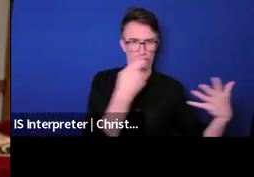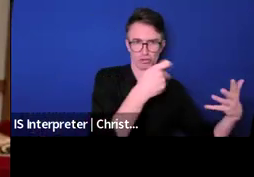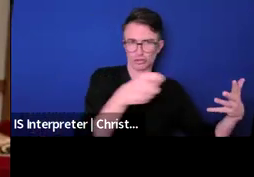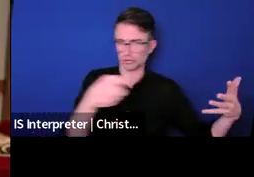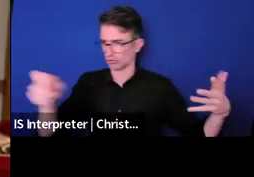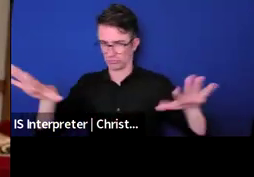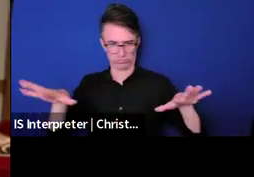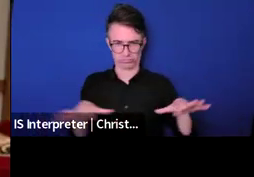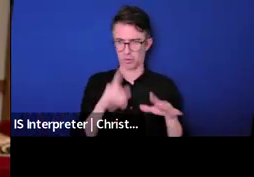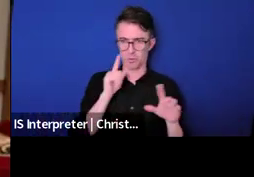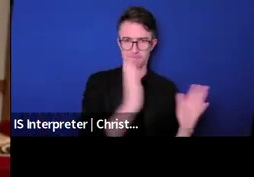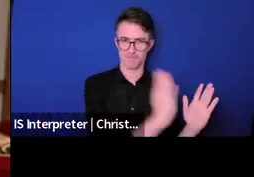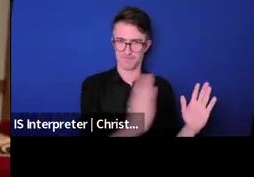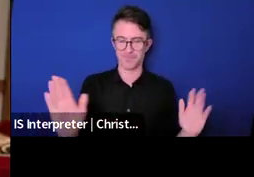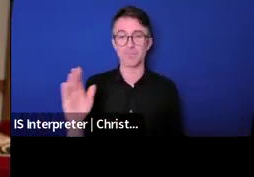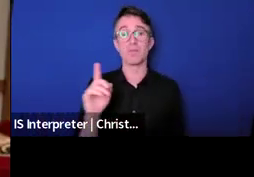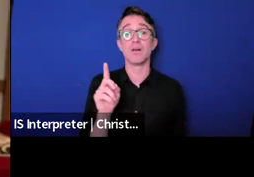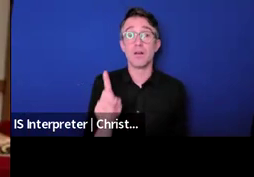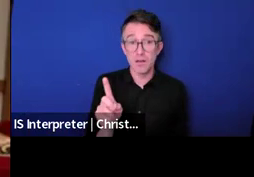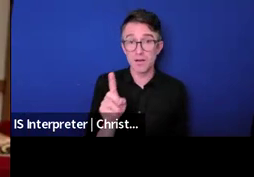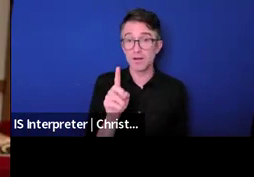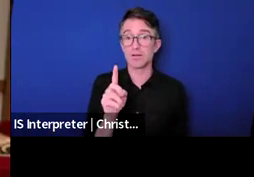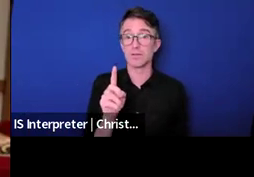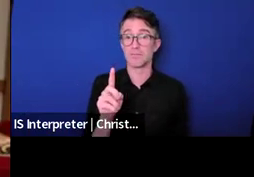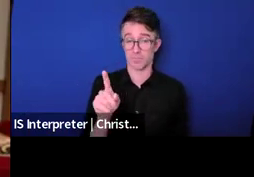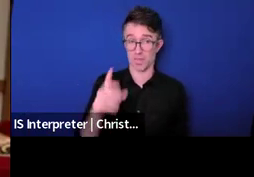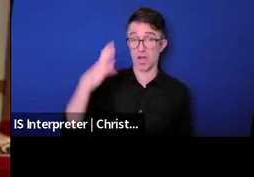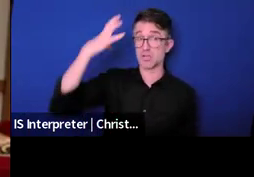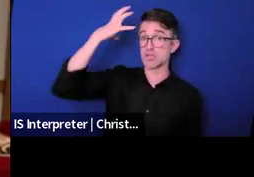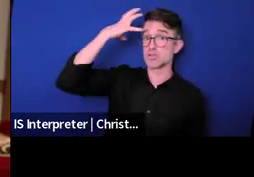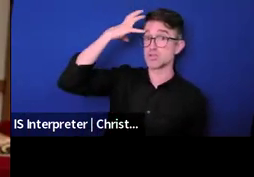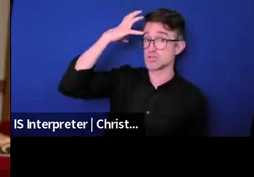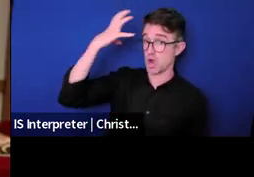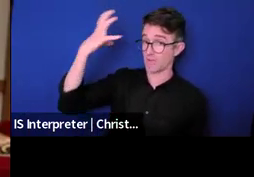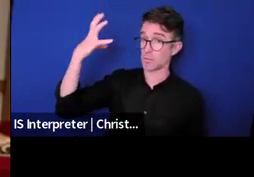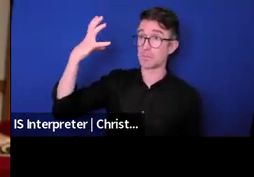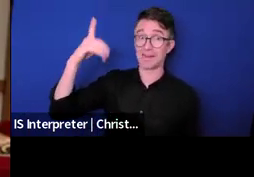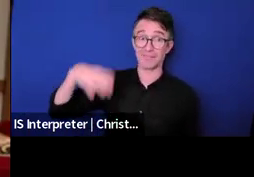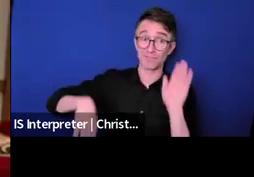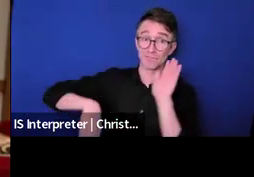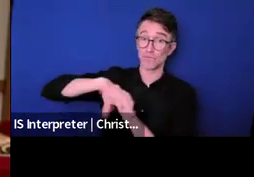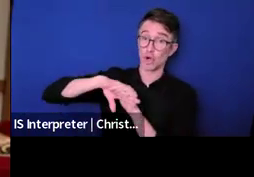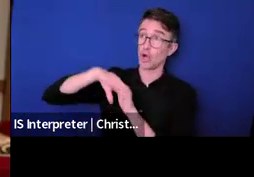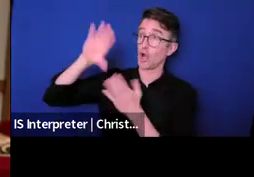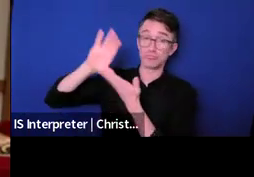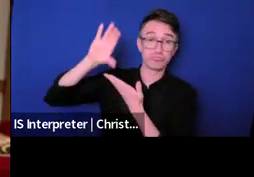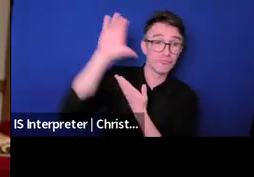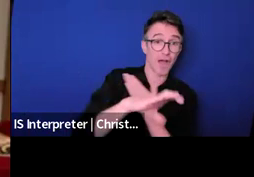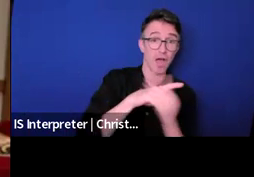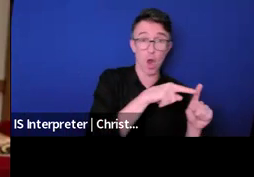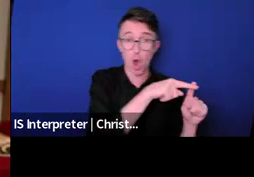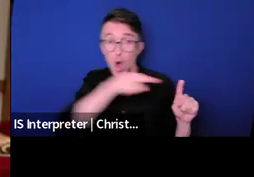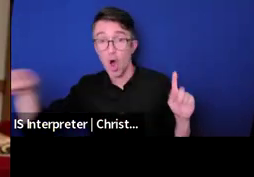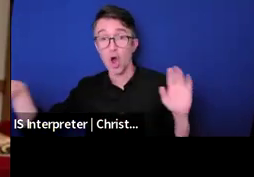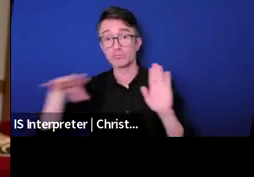care programs and services is limited, both in terms of the number of beneficiaries reached, the diversity of support